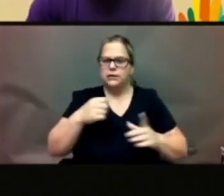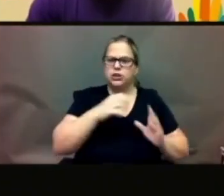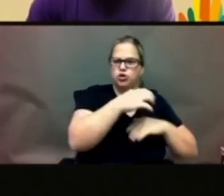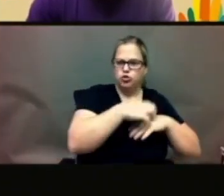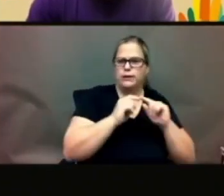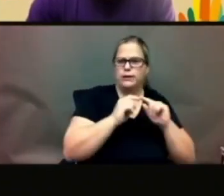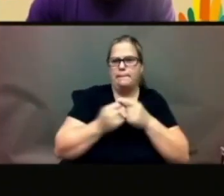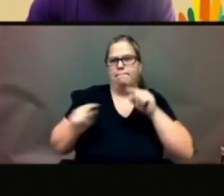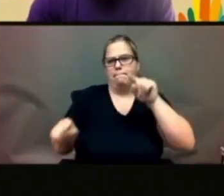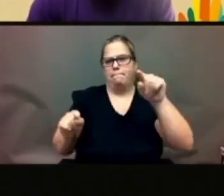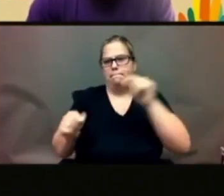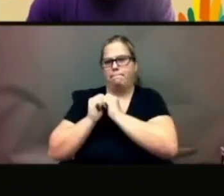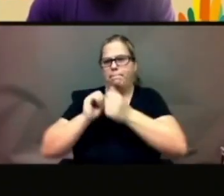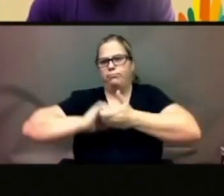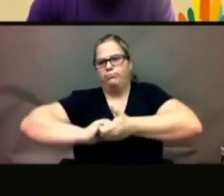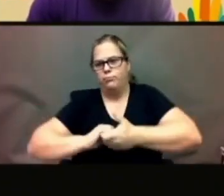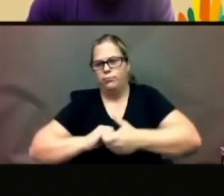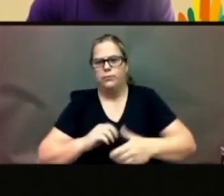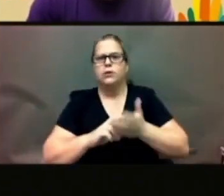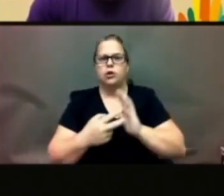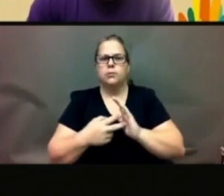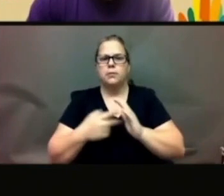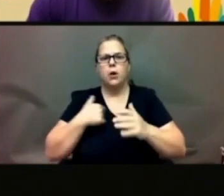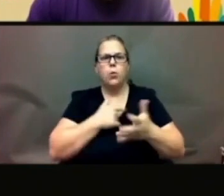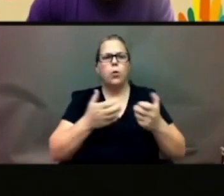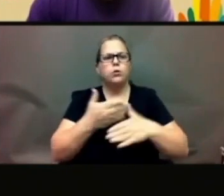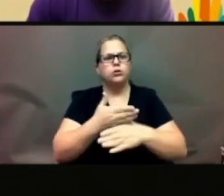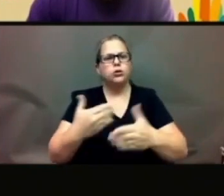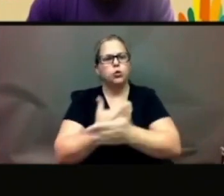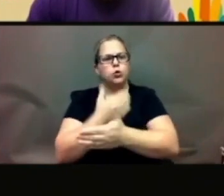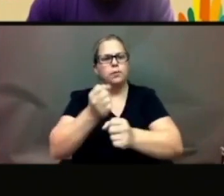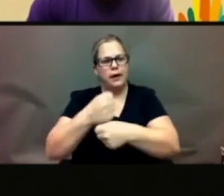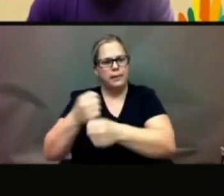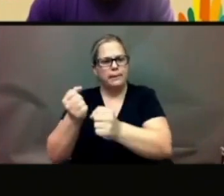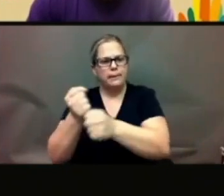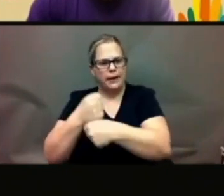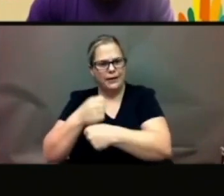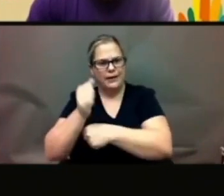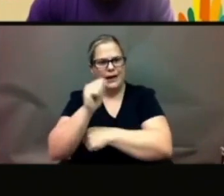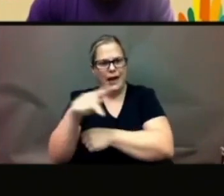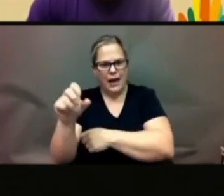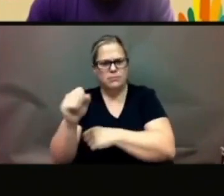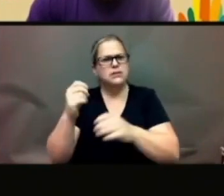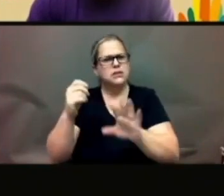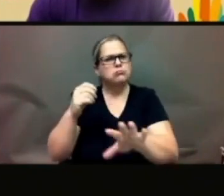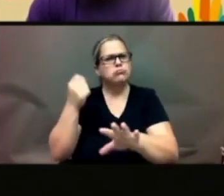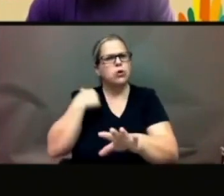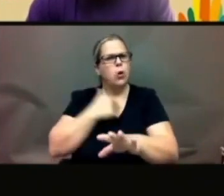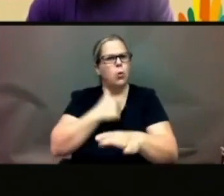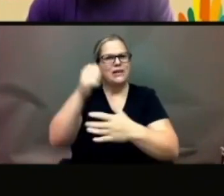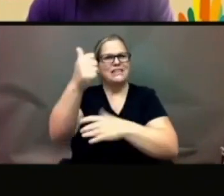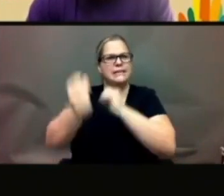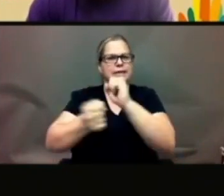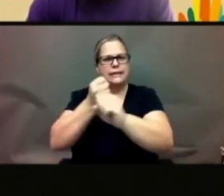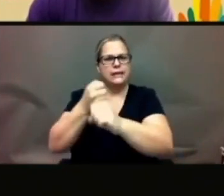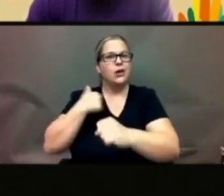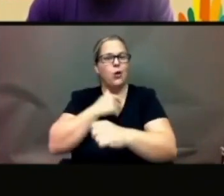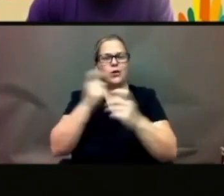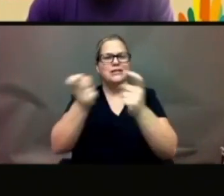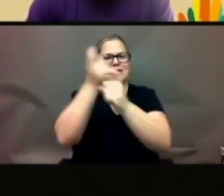want to share our new Makey Makey apps because we're 10 years old. We're celebrating our